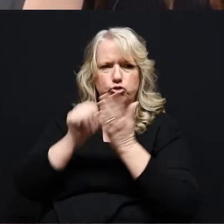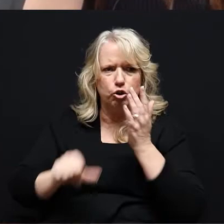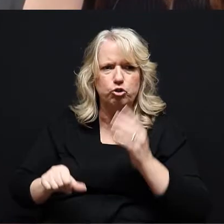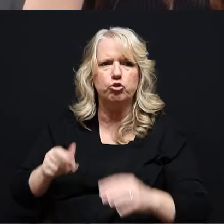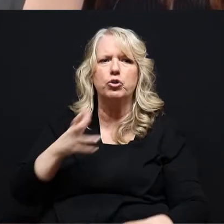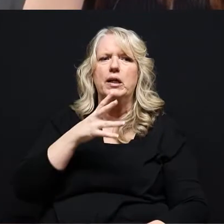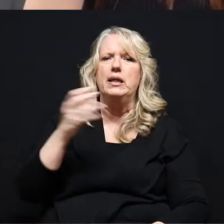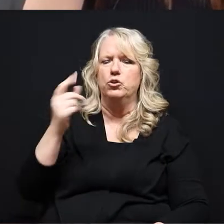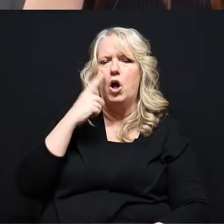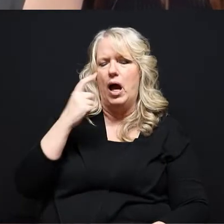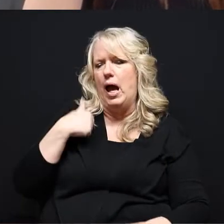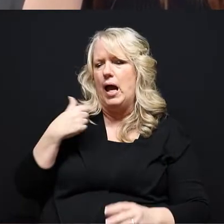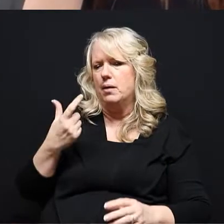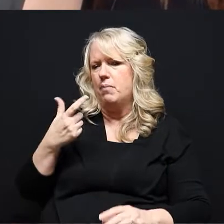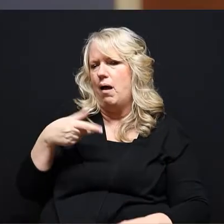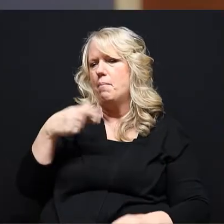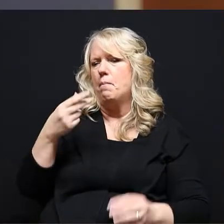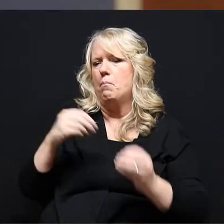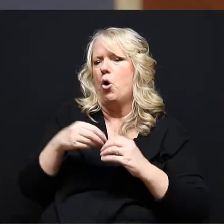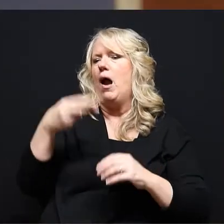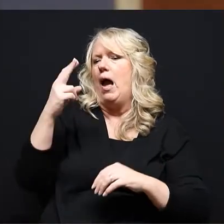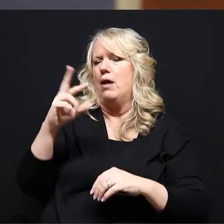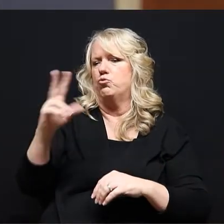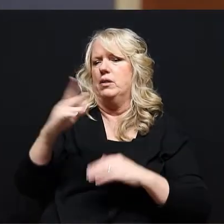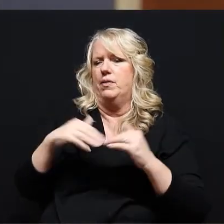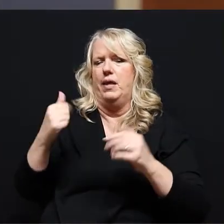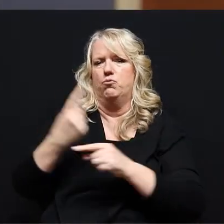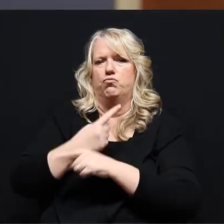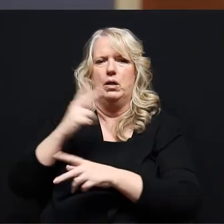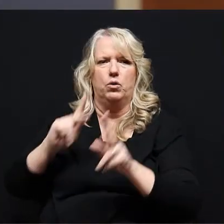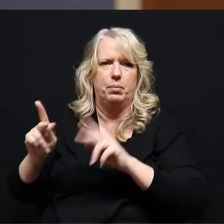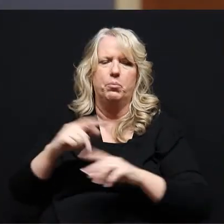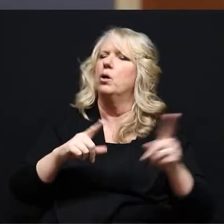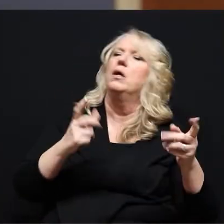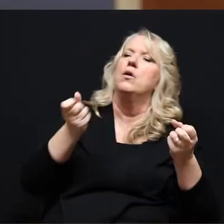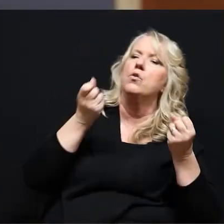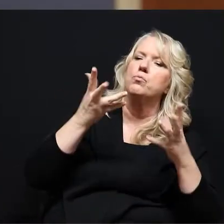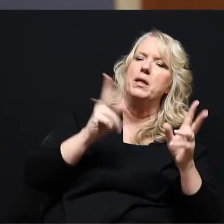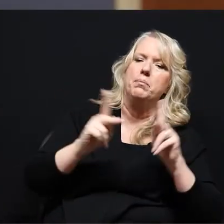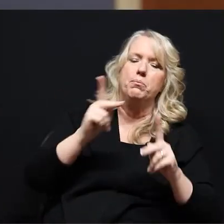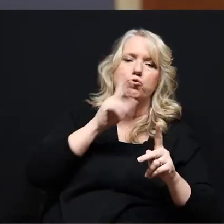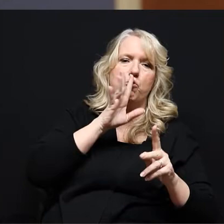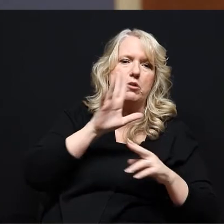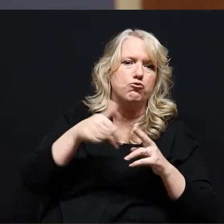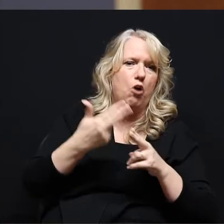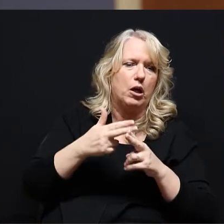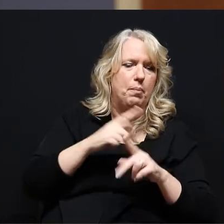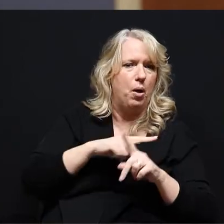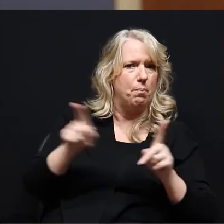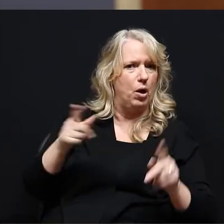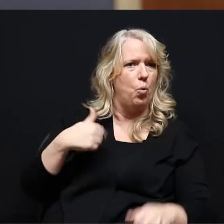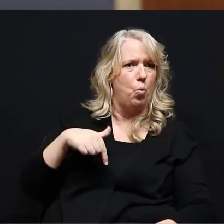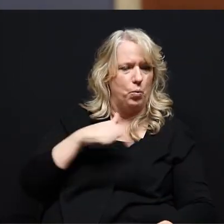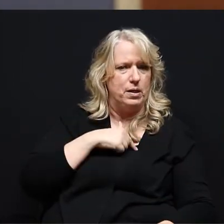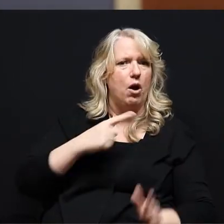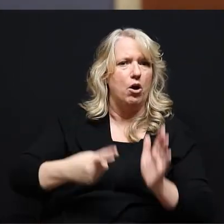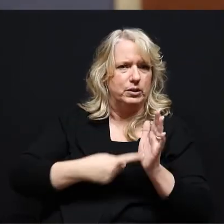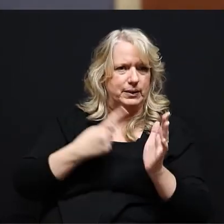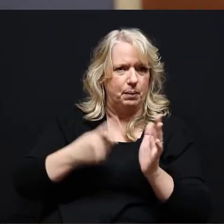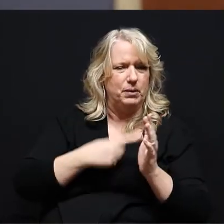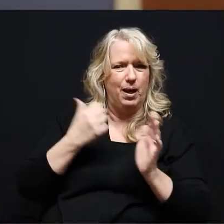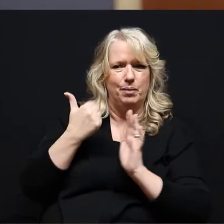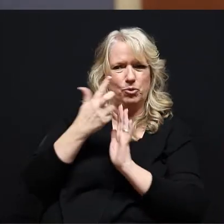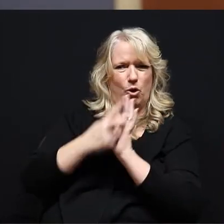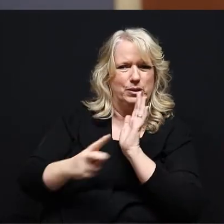at higher risk than normal people are. This is a reality that not a lot of people want to talk about, but we are sometimes